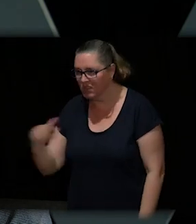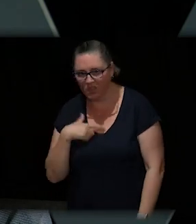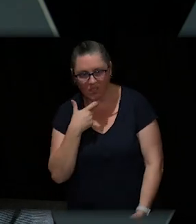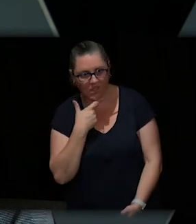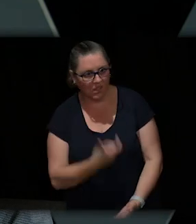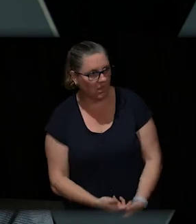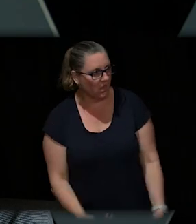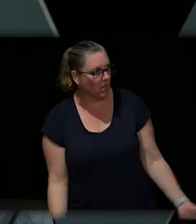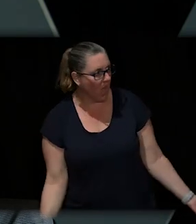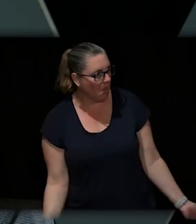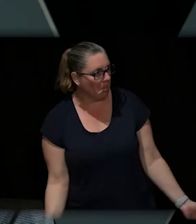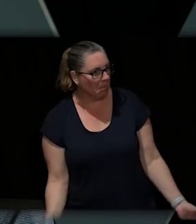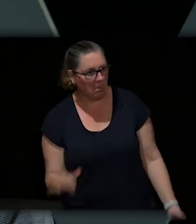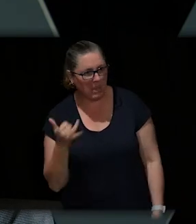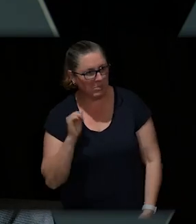You might be right.